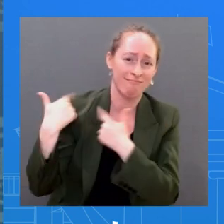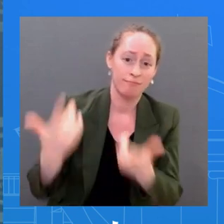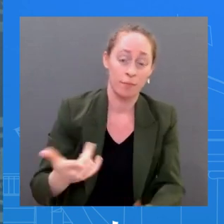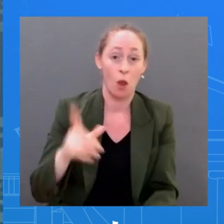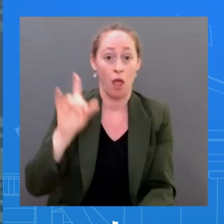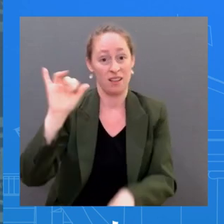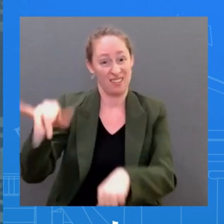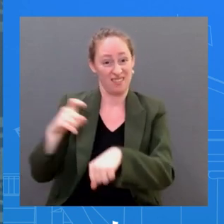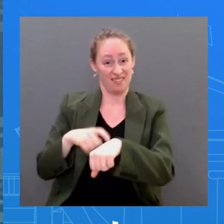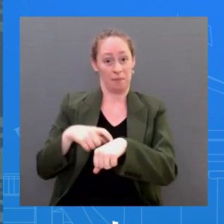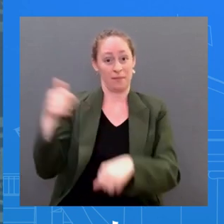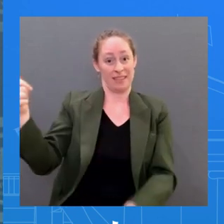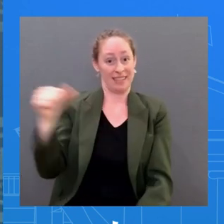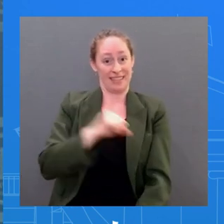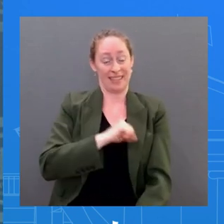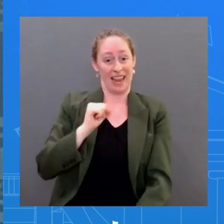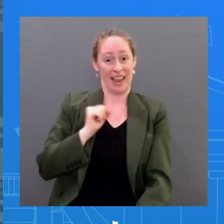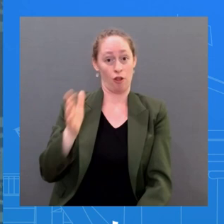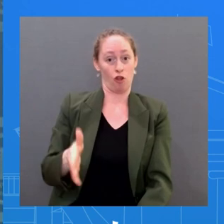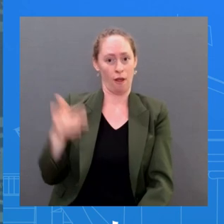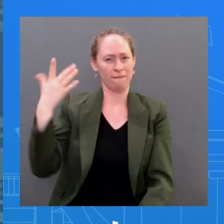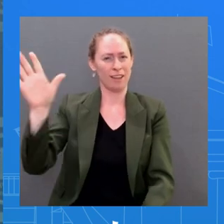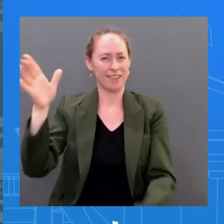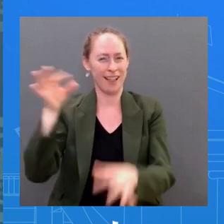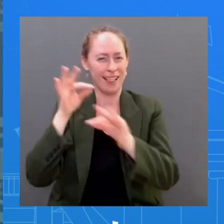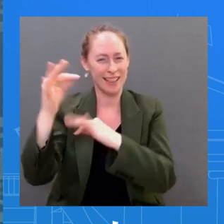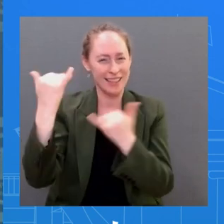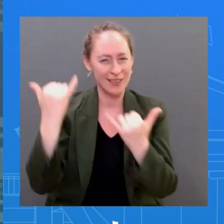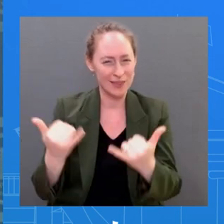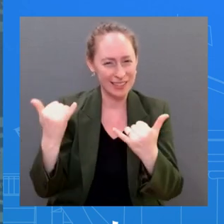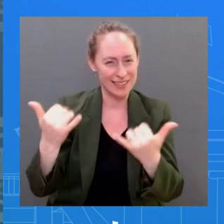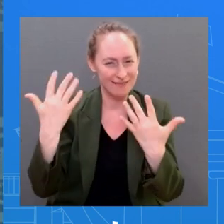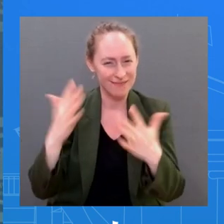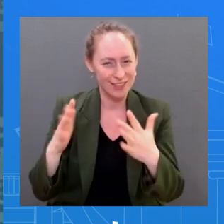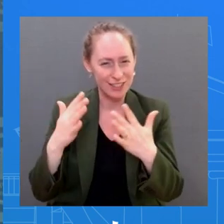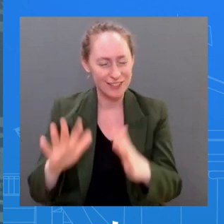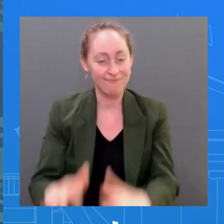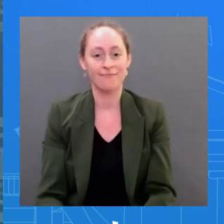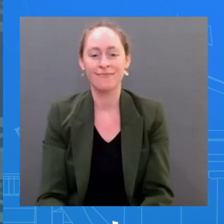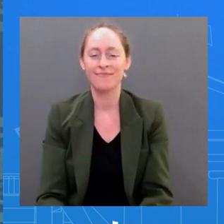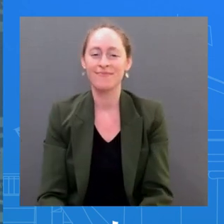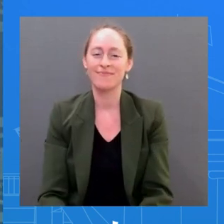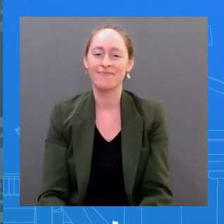today. It took him years to get the 1994